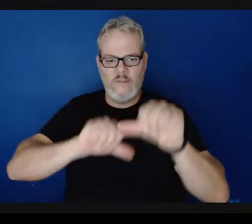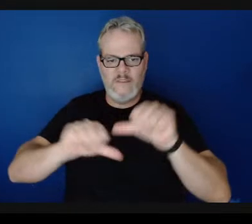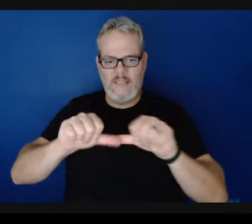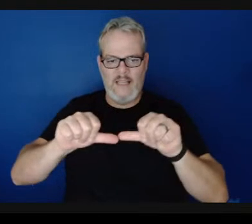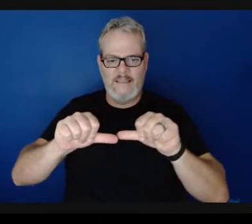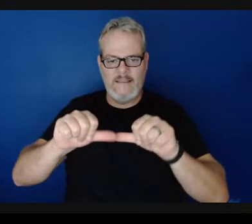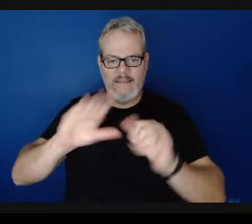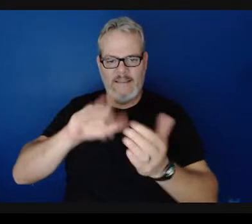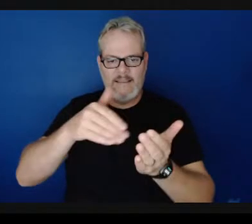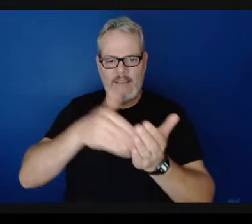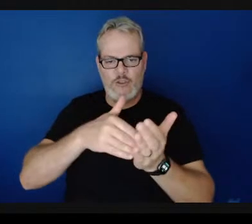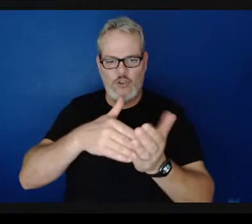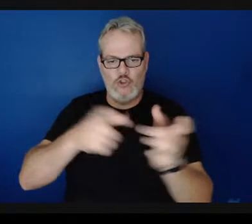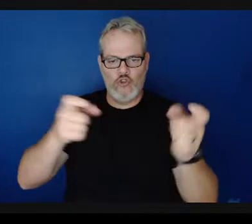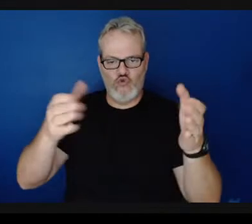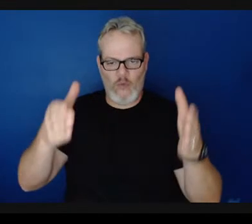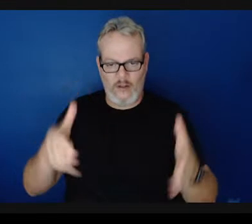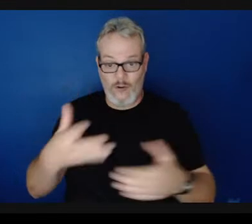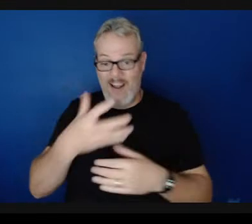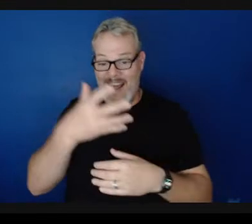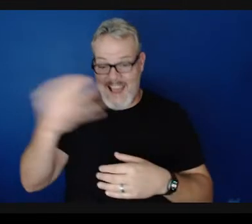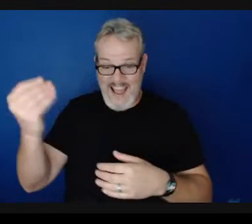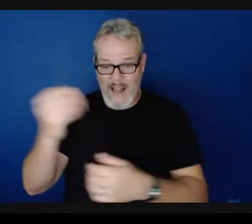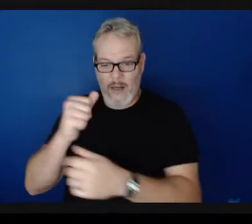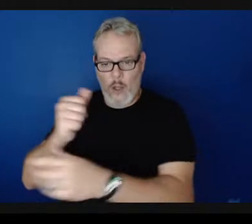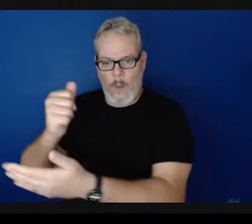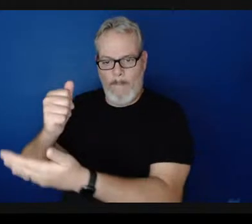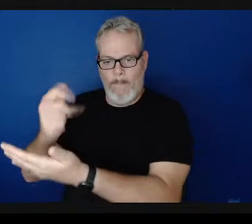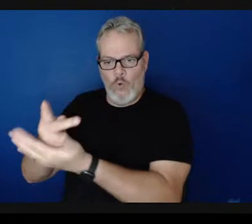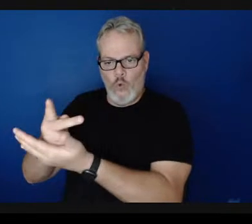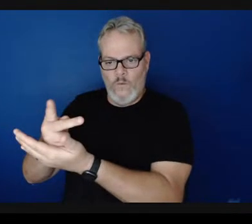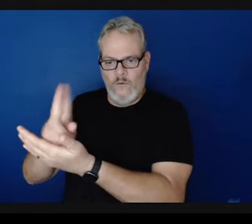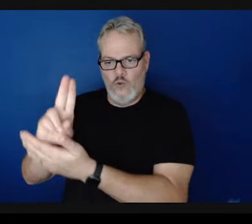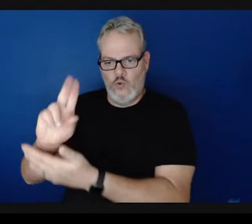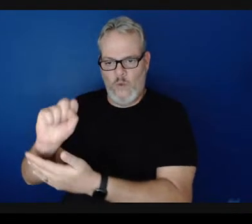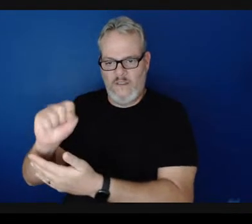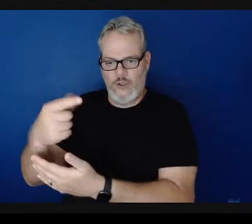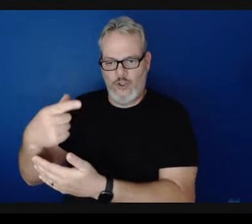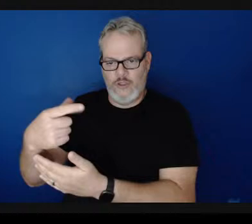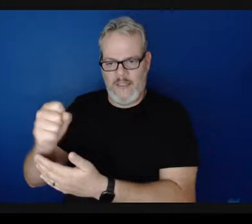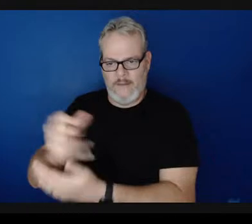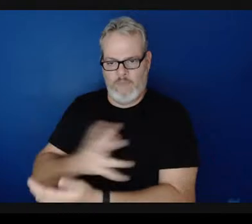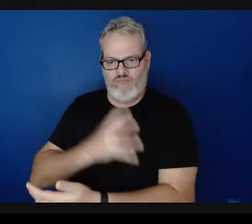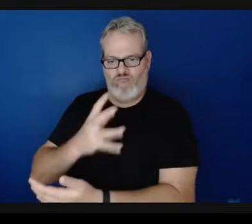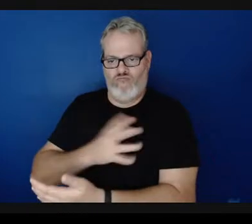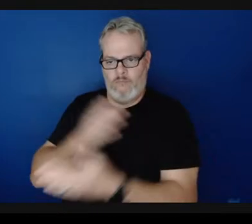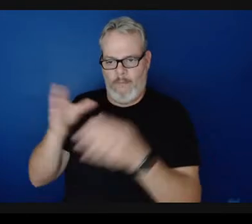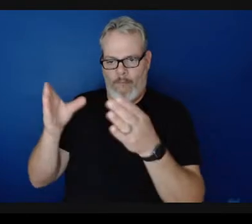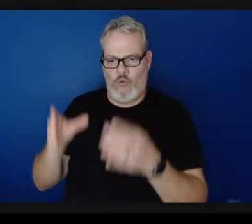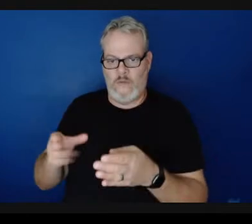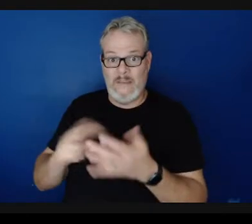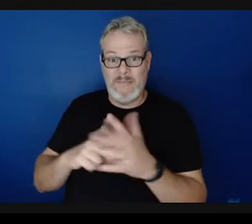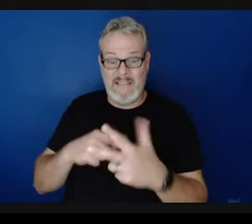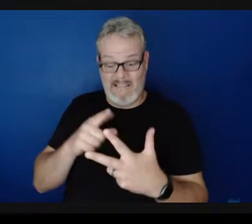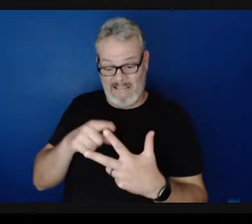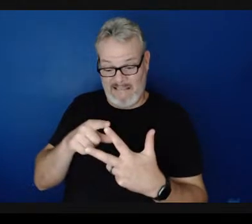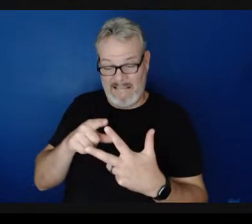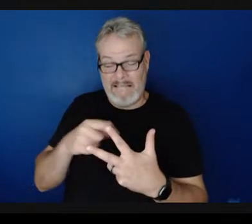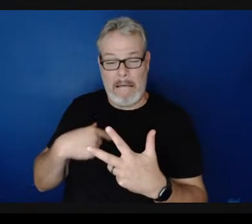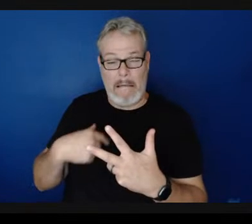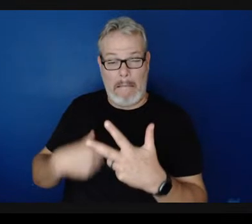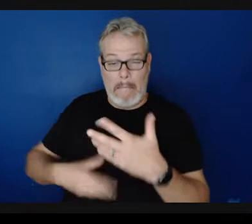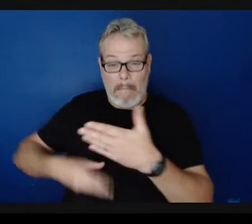and a dedicated office official within a USGS. Right, so there's several extra processes within the USGS.